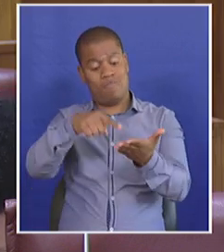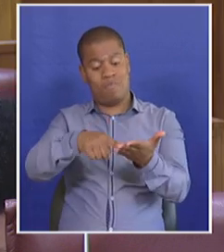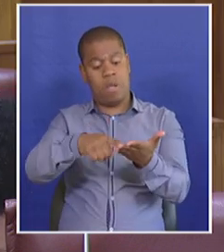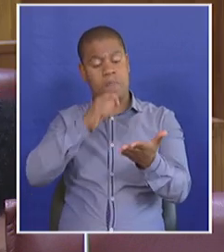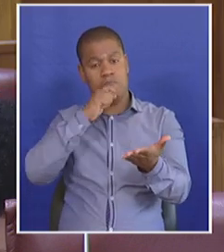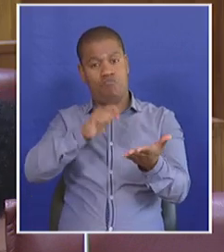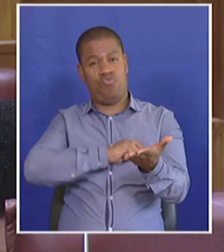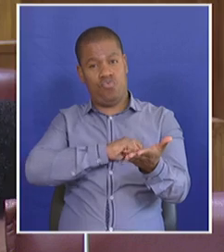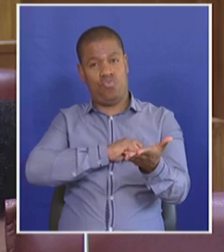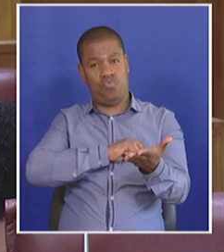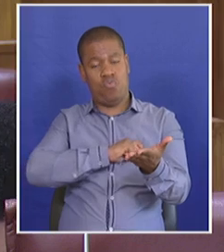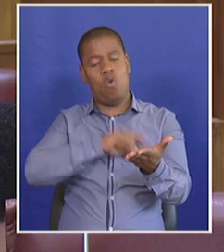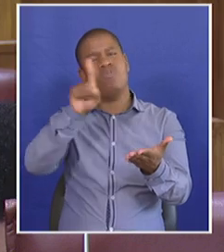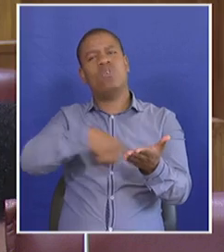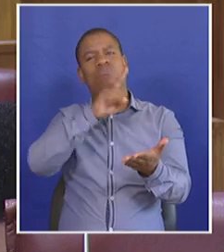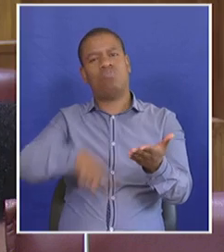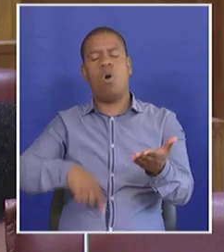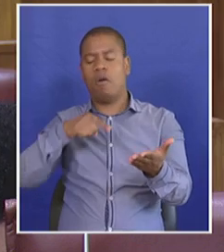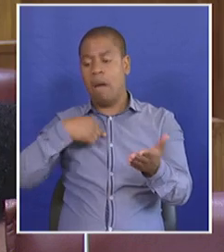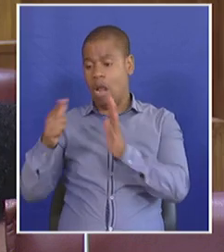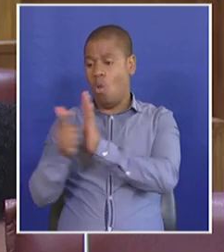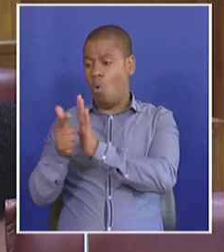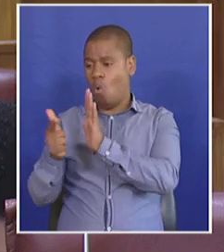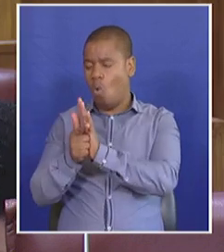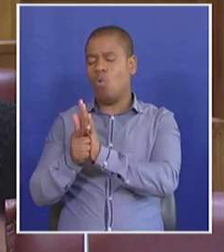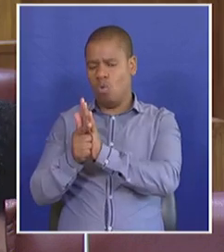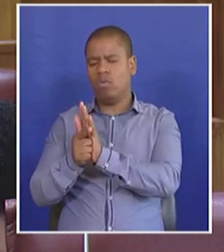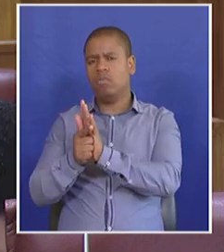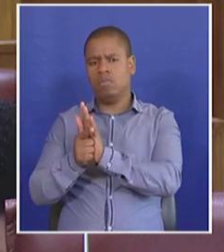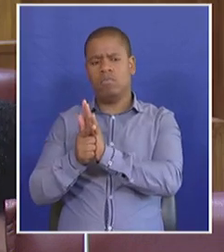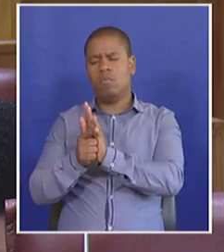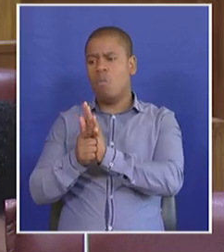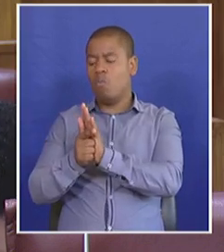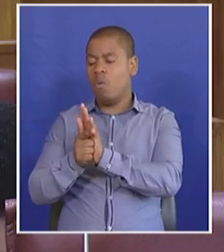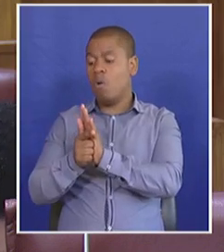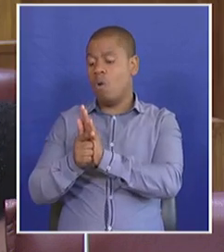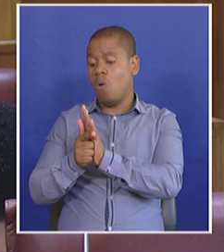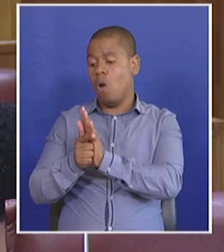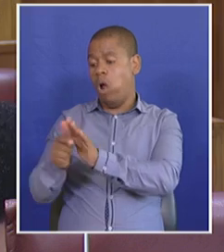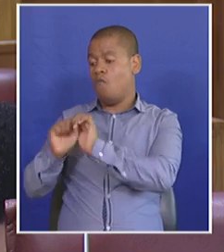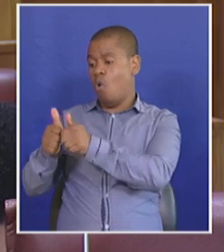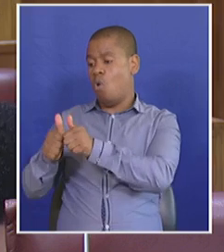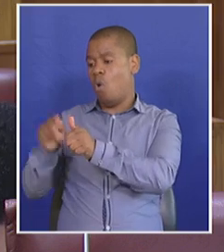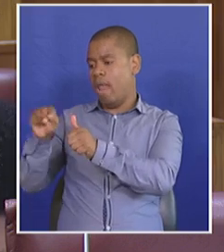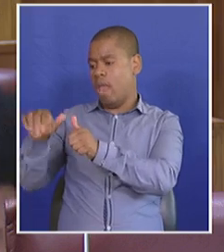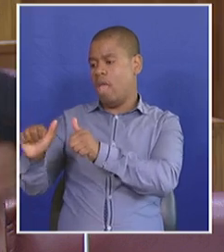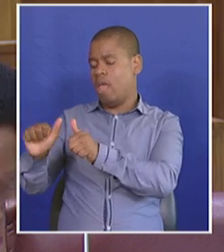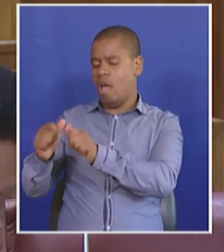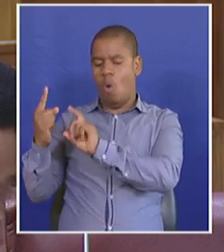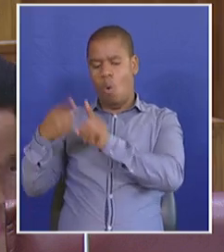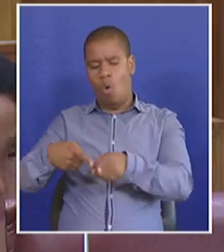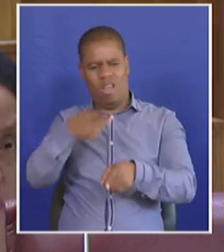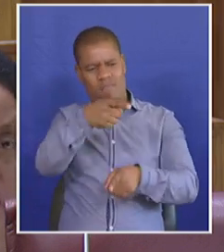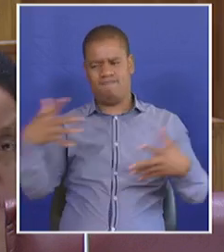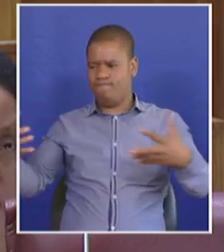but its legality was tested against the lawfulness of the National Assembly's instruction. Thank you very much, Honorable